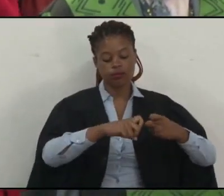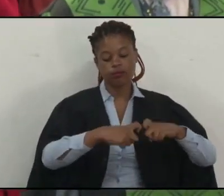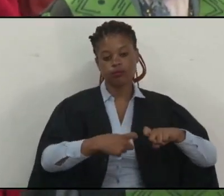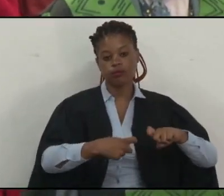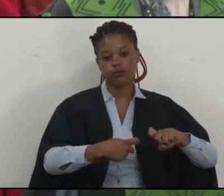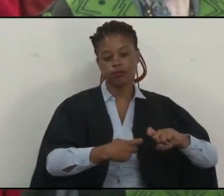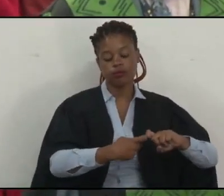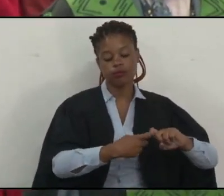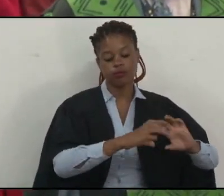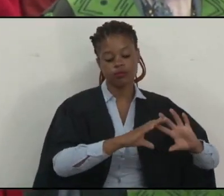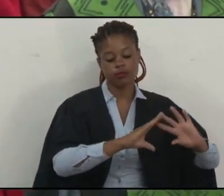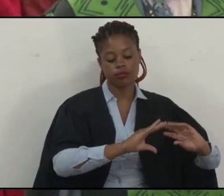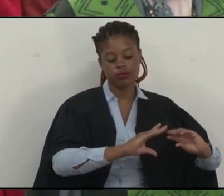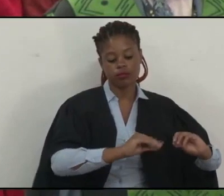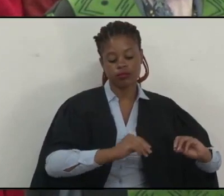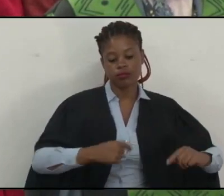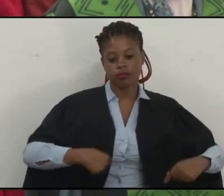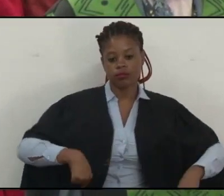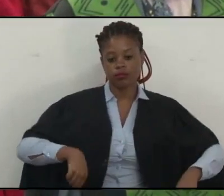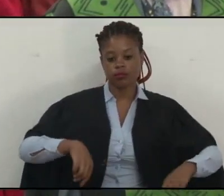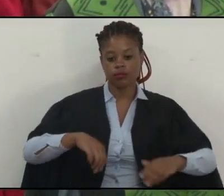ufedi sedin twali